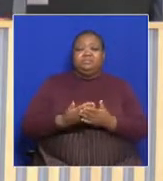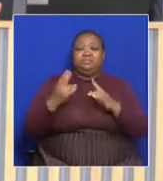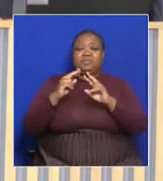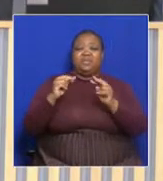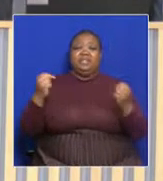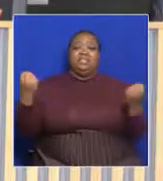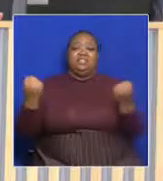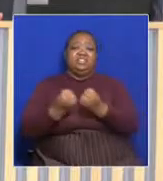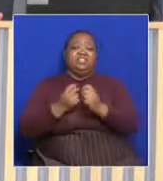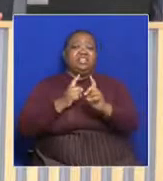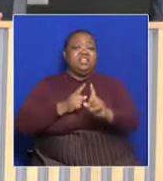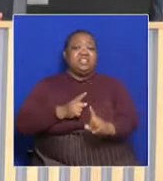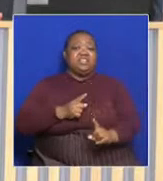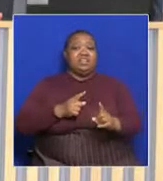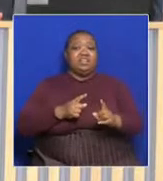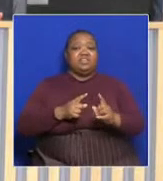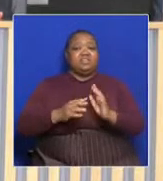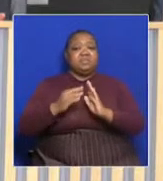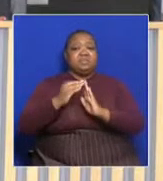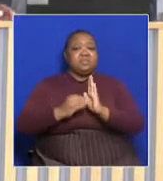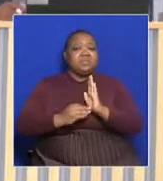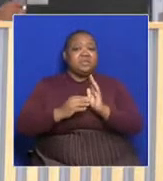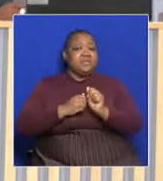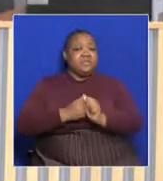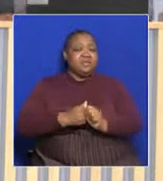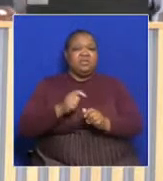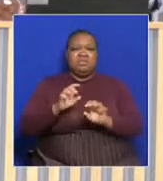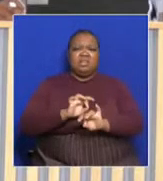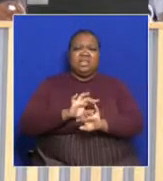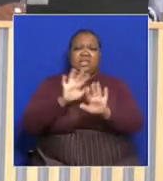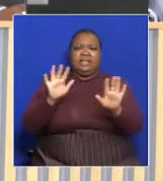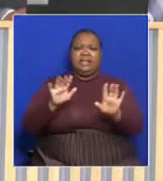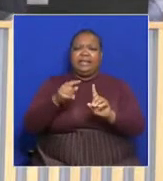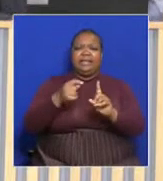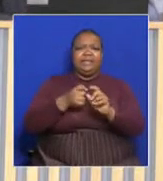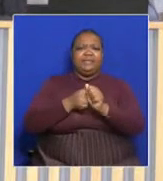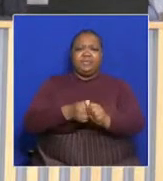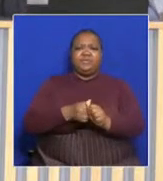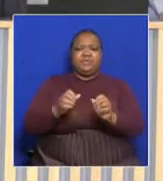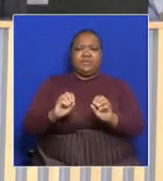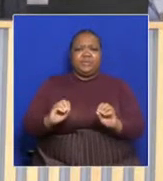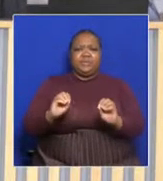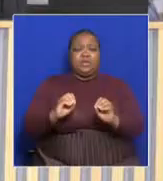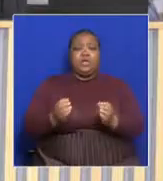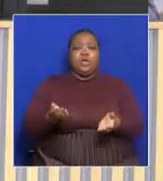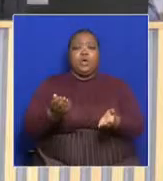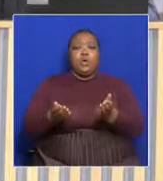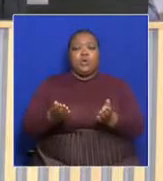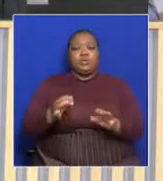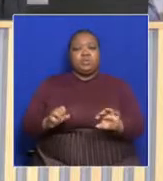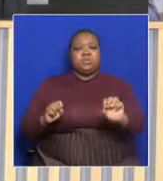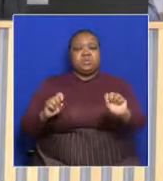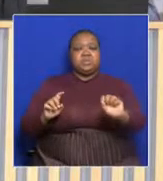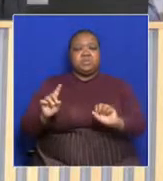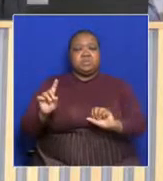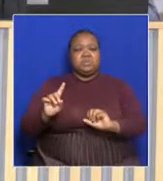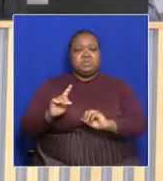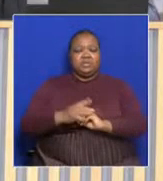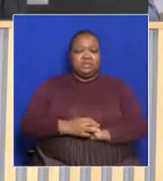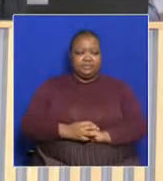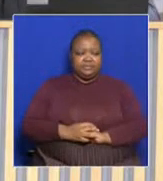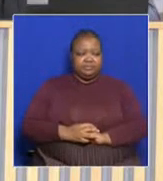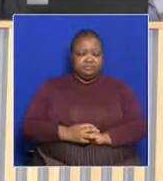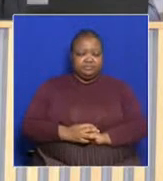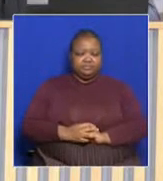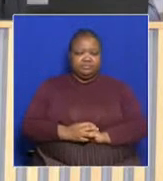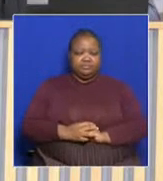quite clearly you did not. yes. We maybe also put this to you, maybe let me do that, that in this